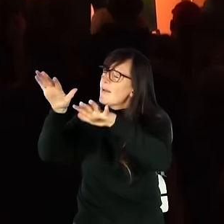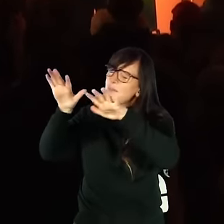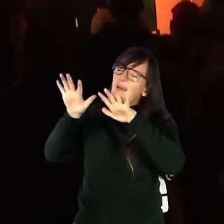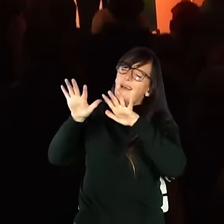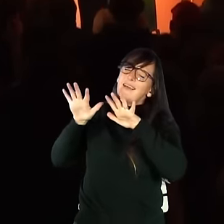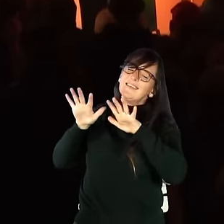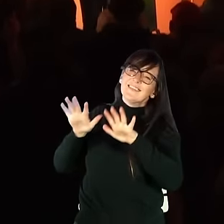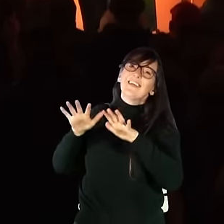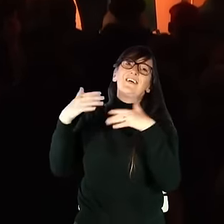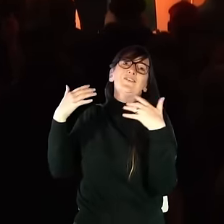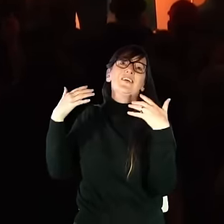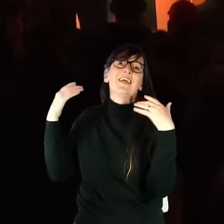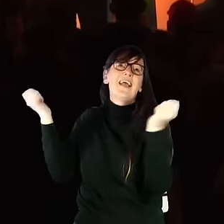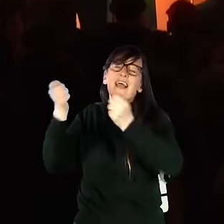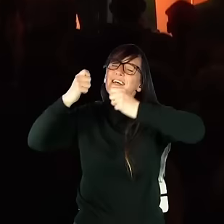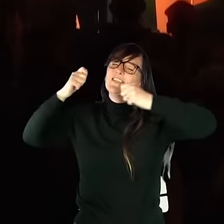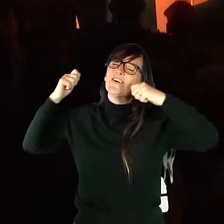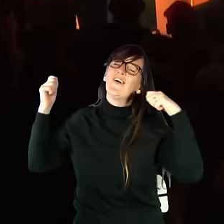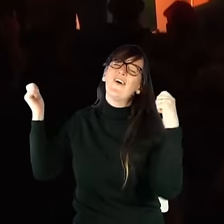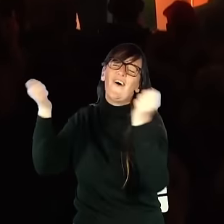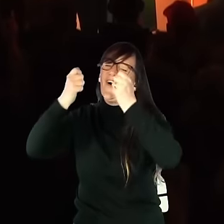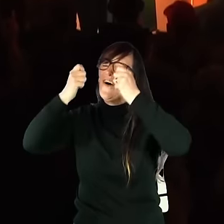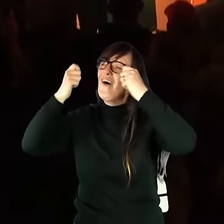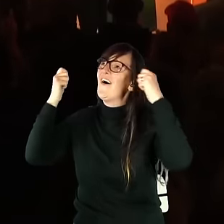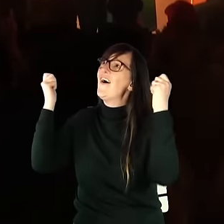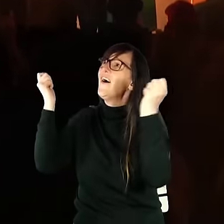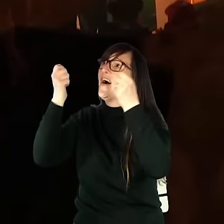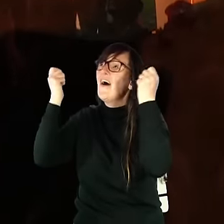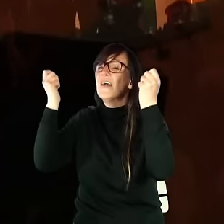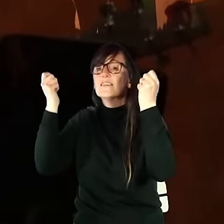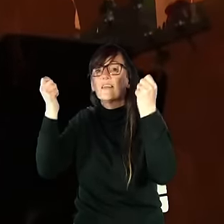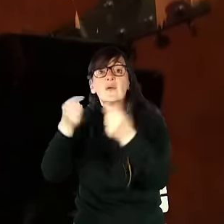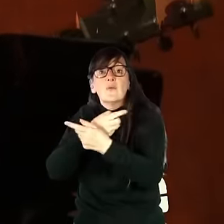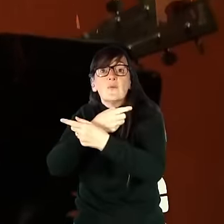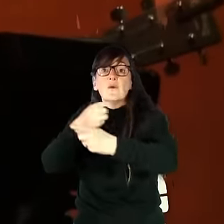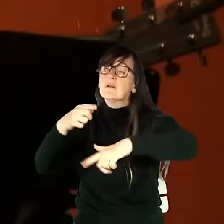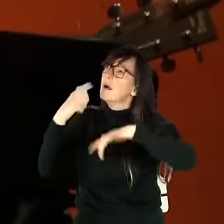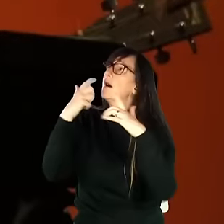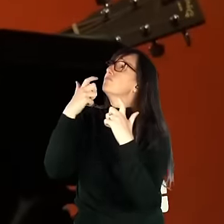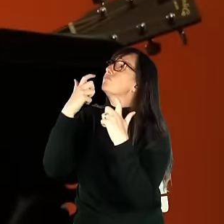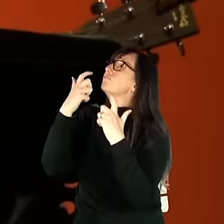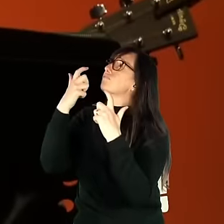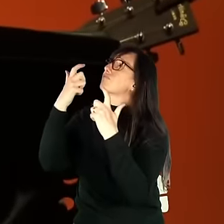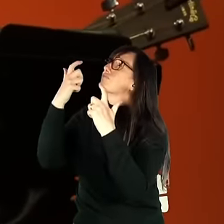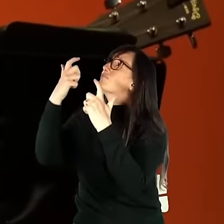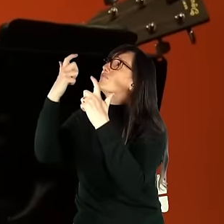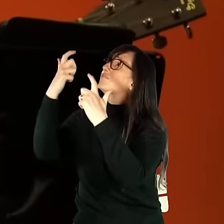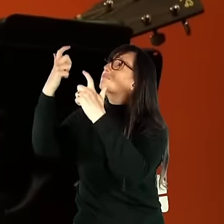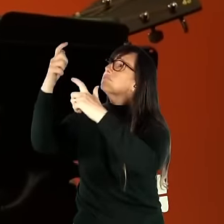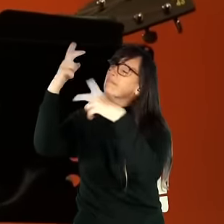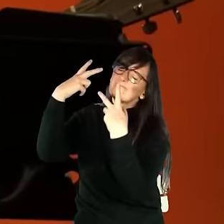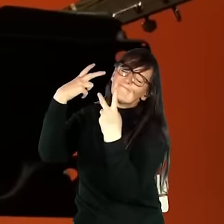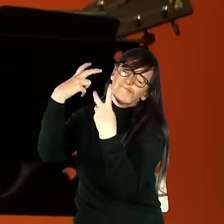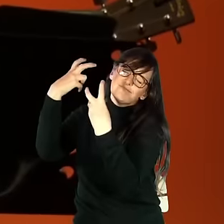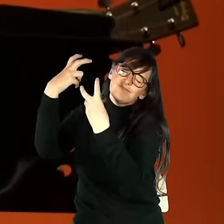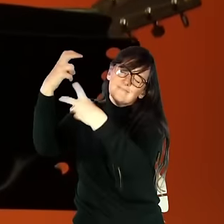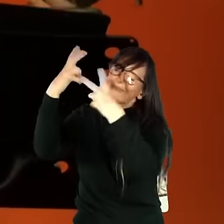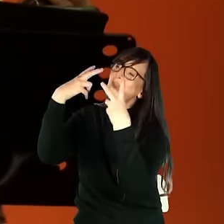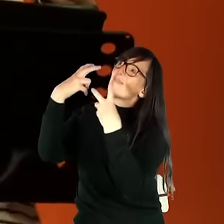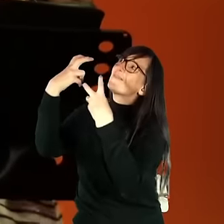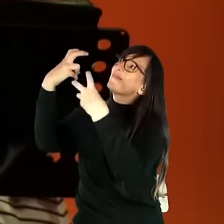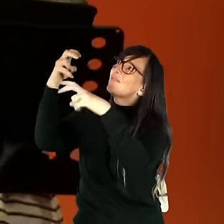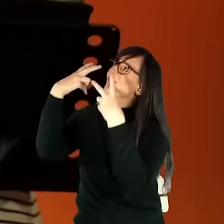stand amazed. Rejoice, and when you cry to him, he